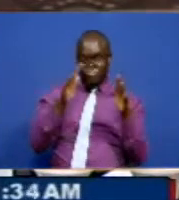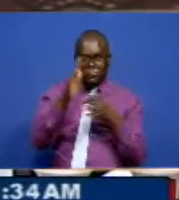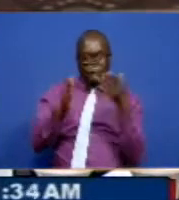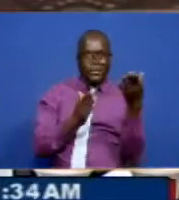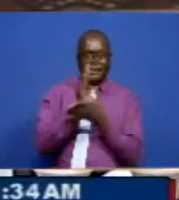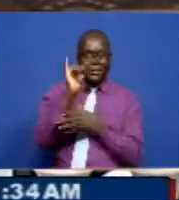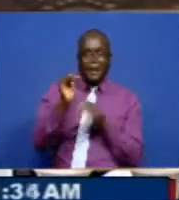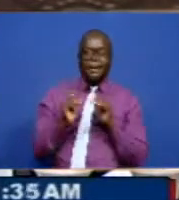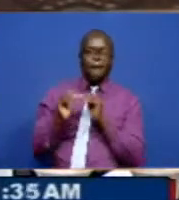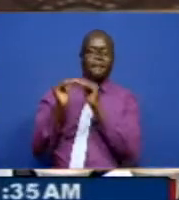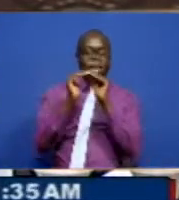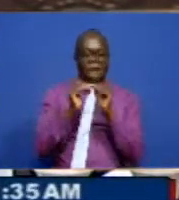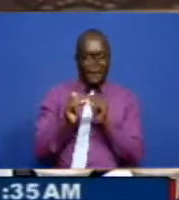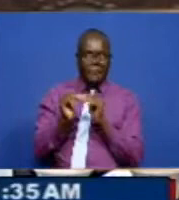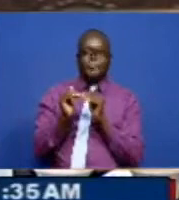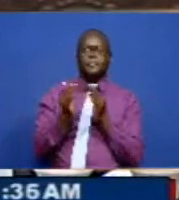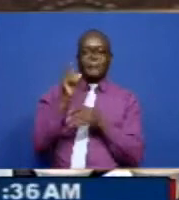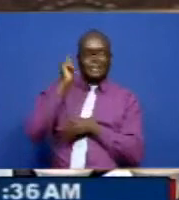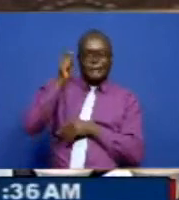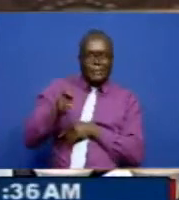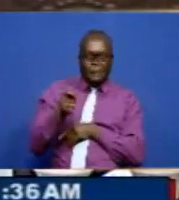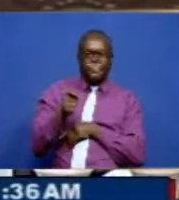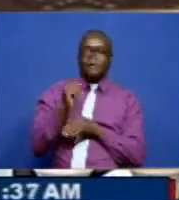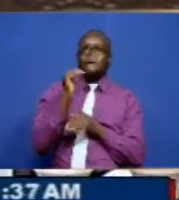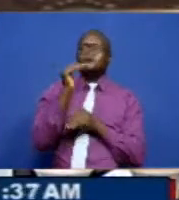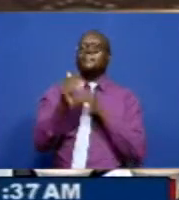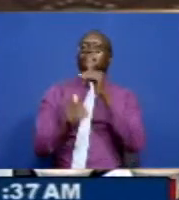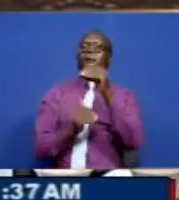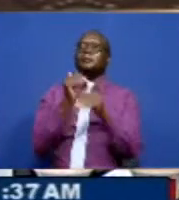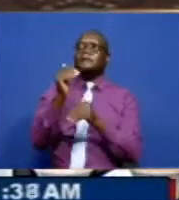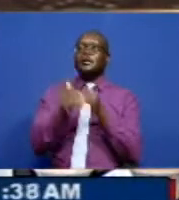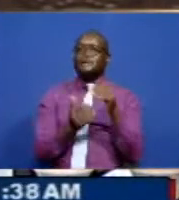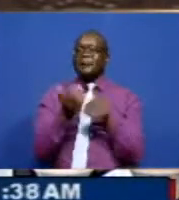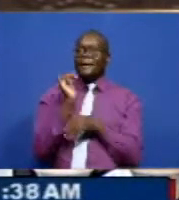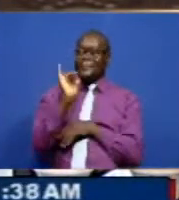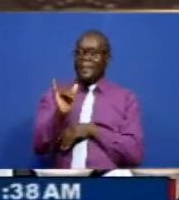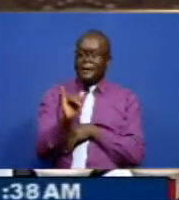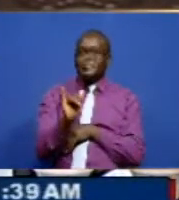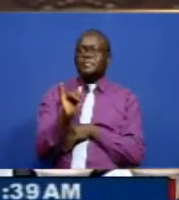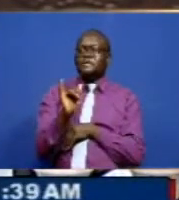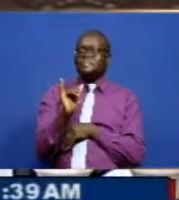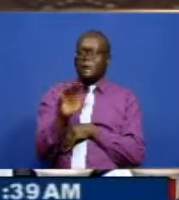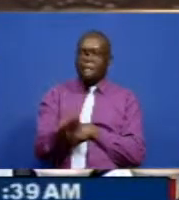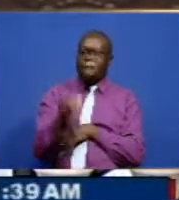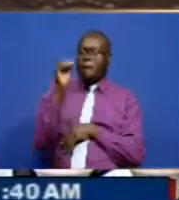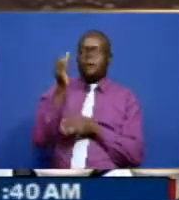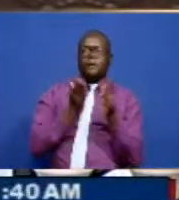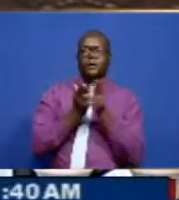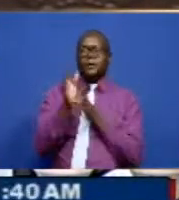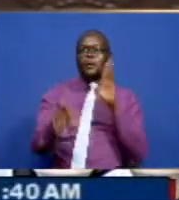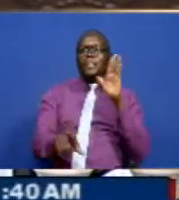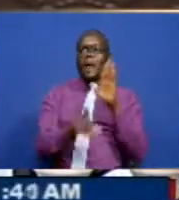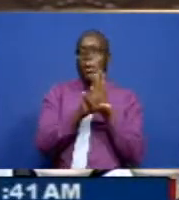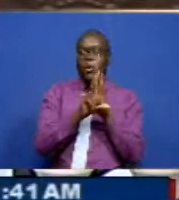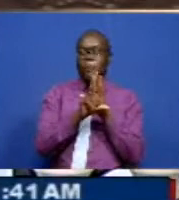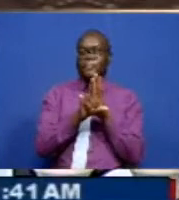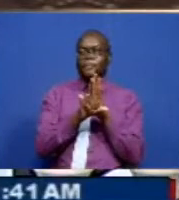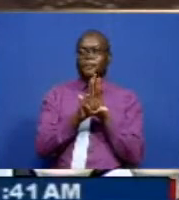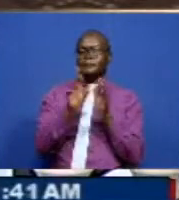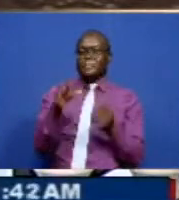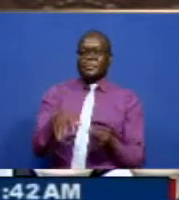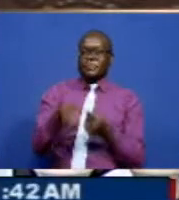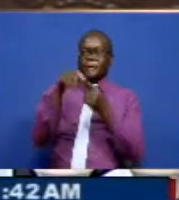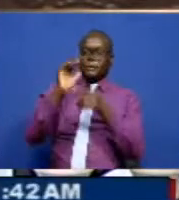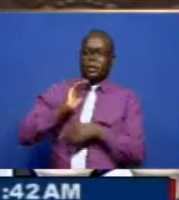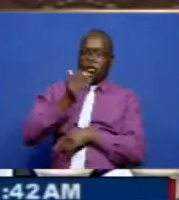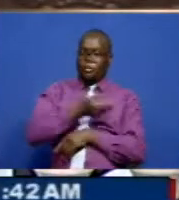a fair and just process that is founded on the law. The special committee,